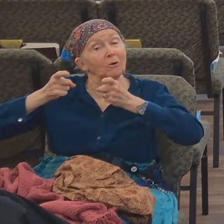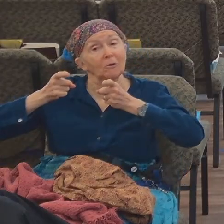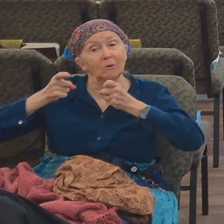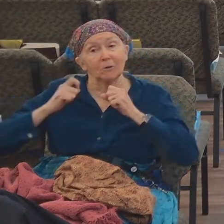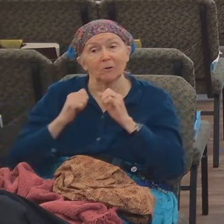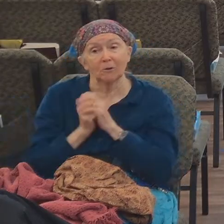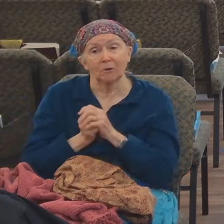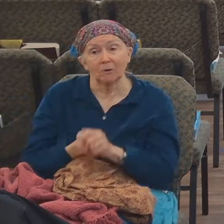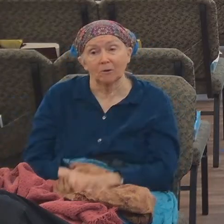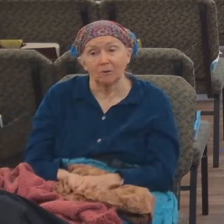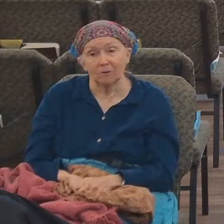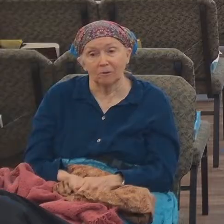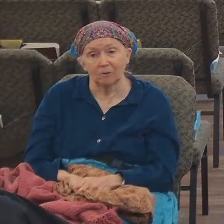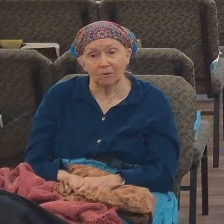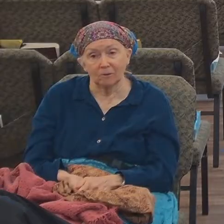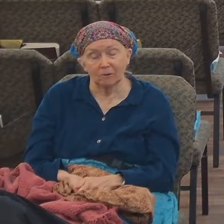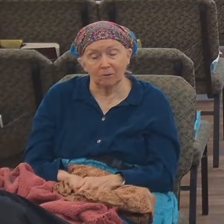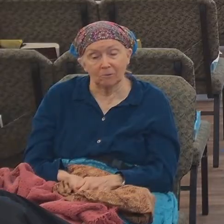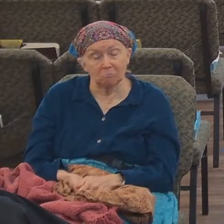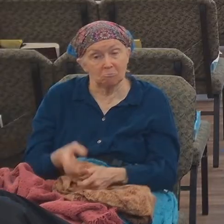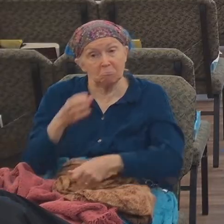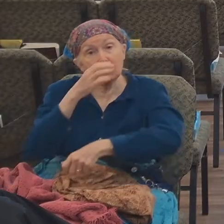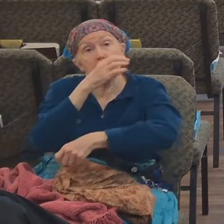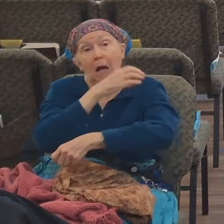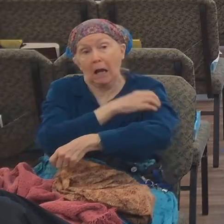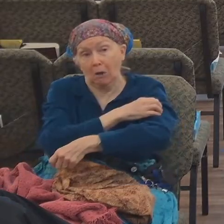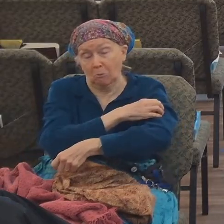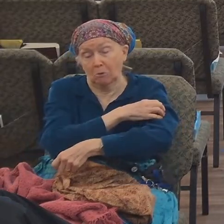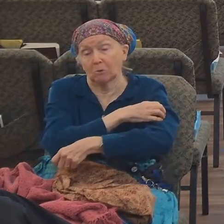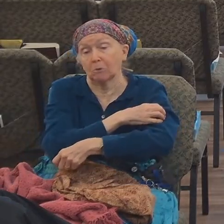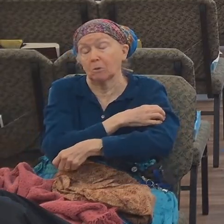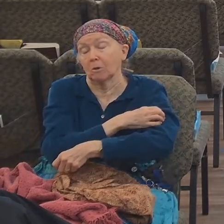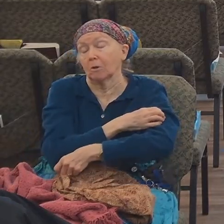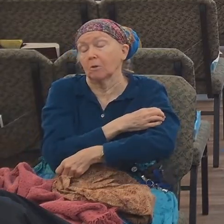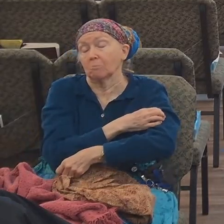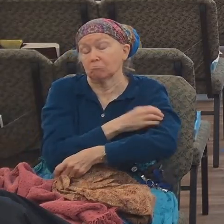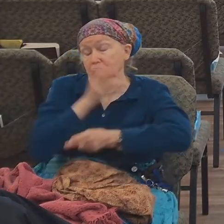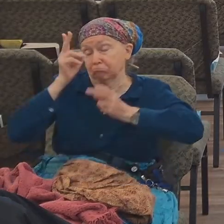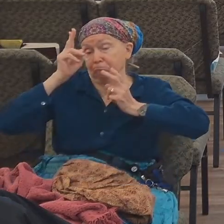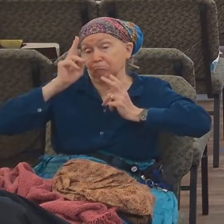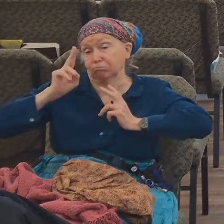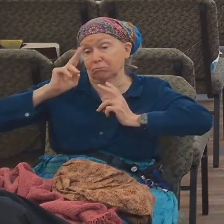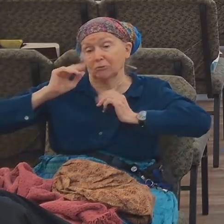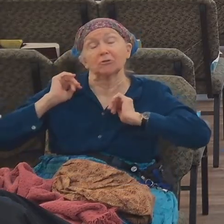Okay? So power, right? Prestige.